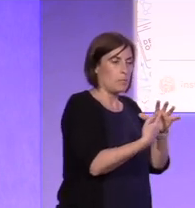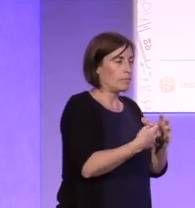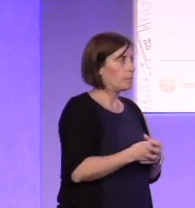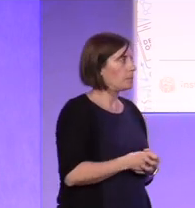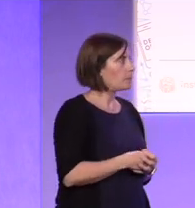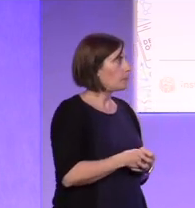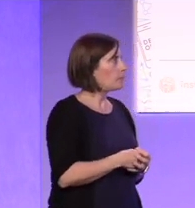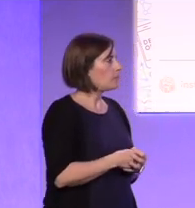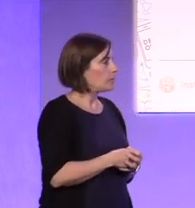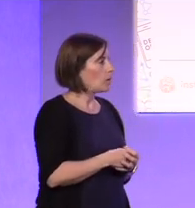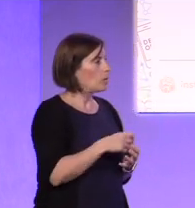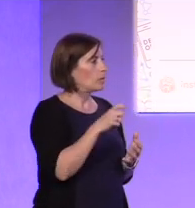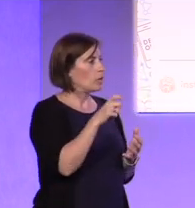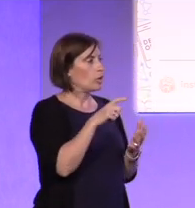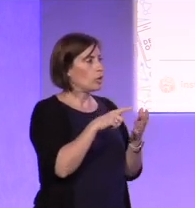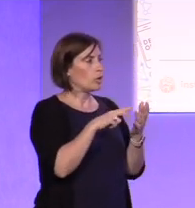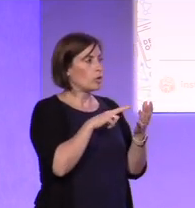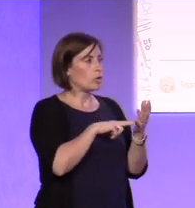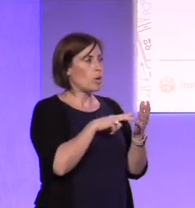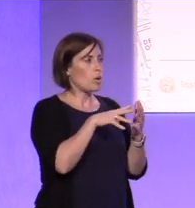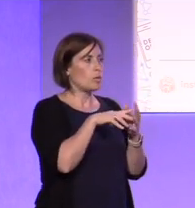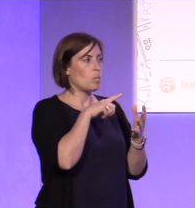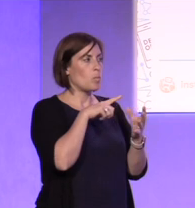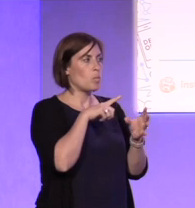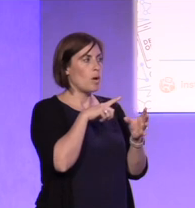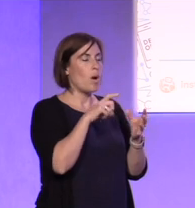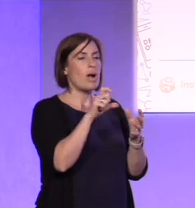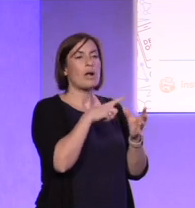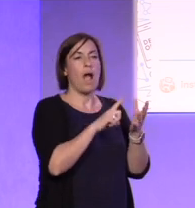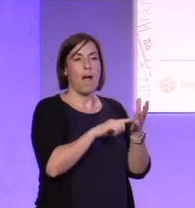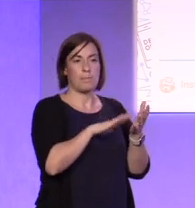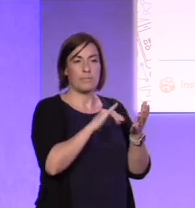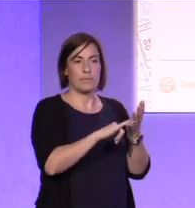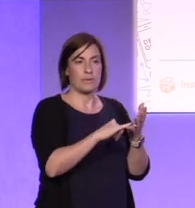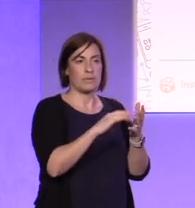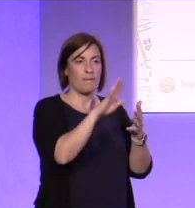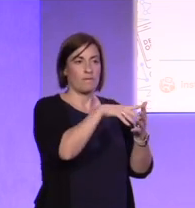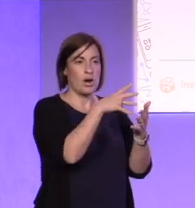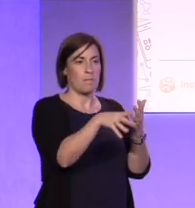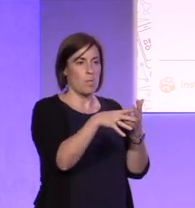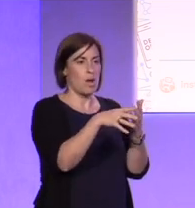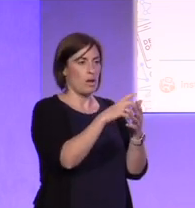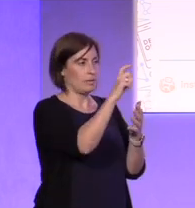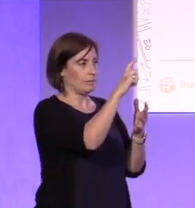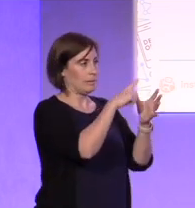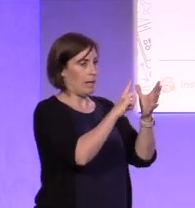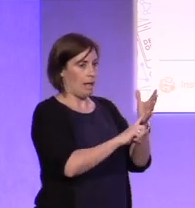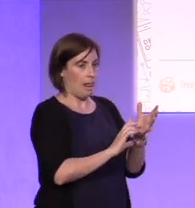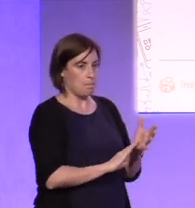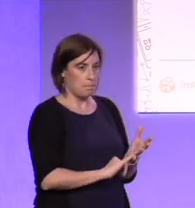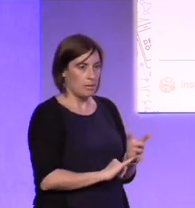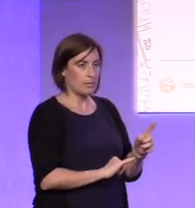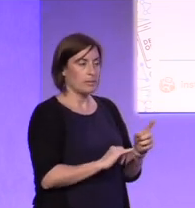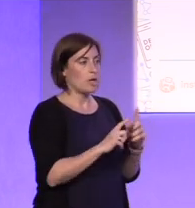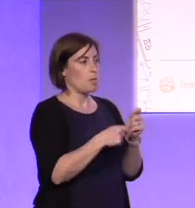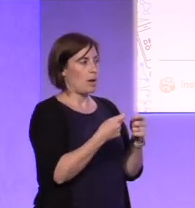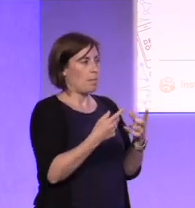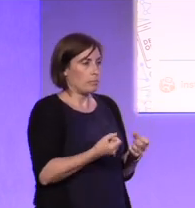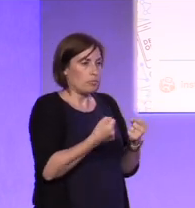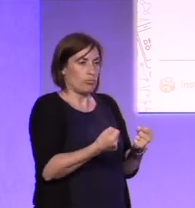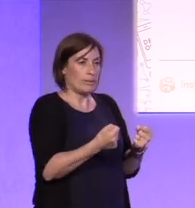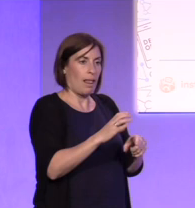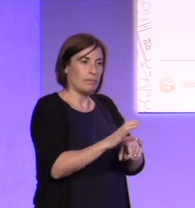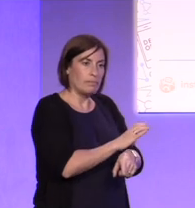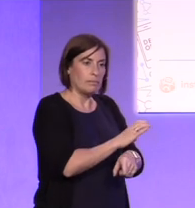A strong culture enables a team to grow into scale and at the same time remain resilient. What it also enables a team to